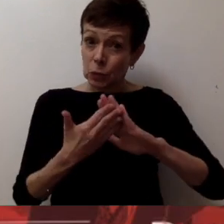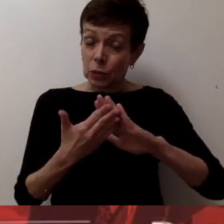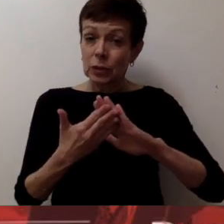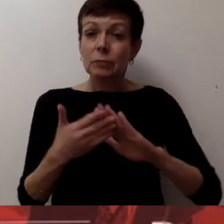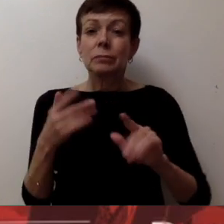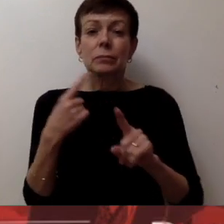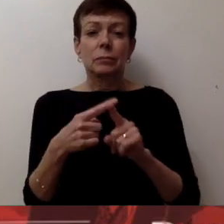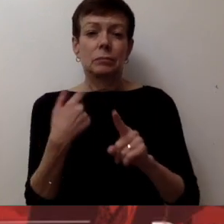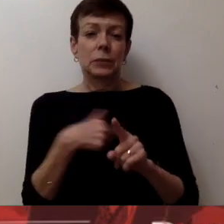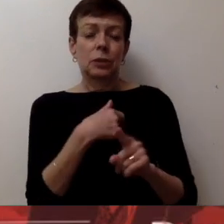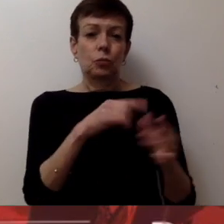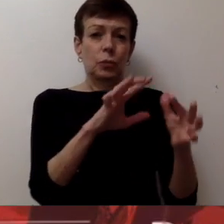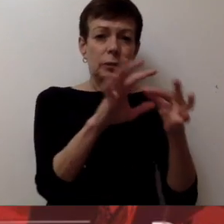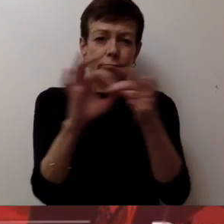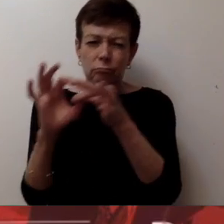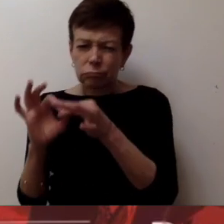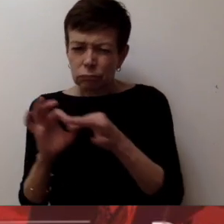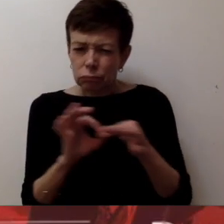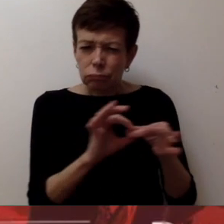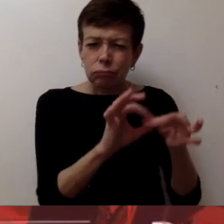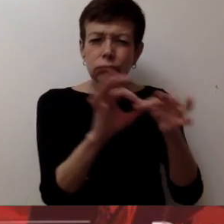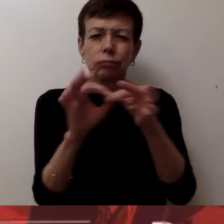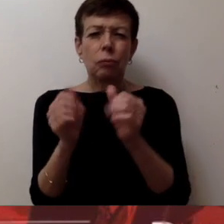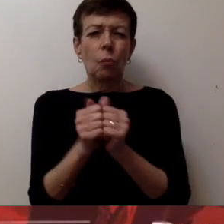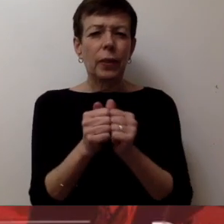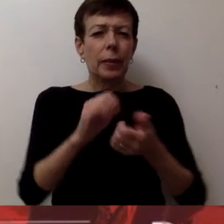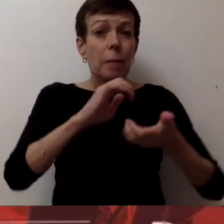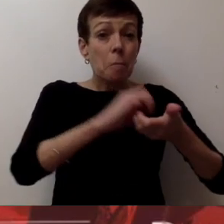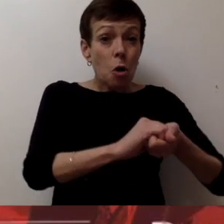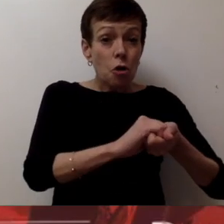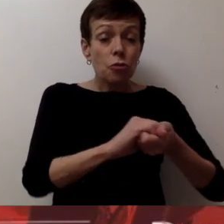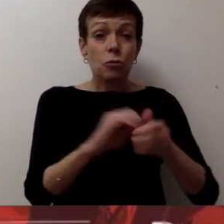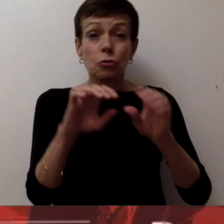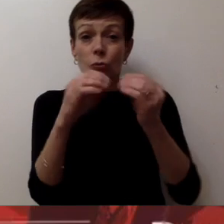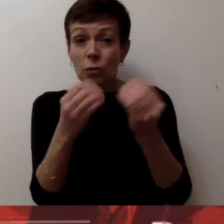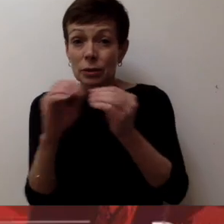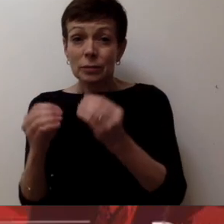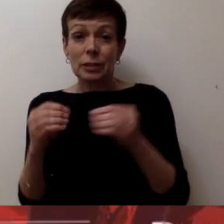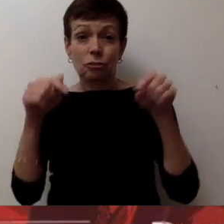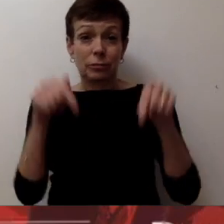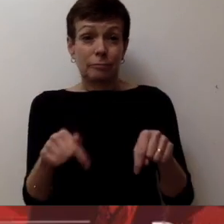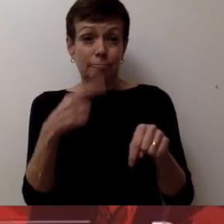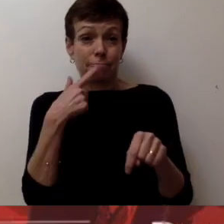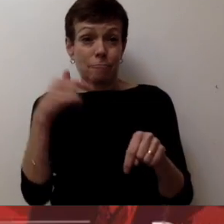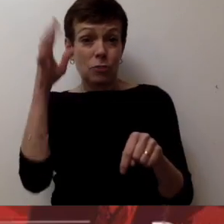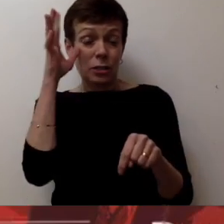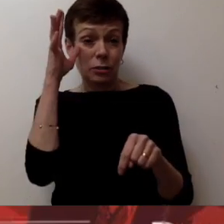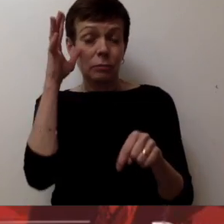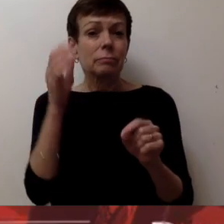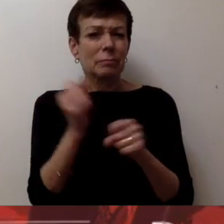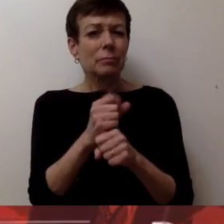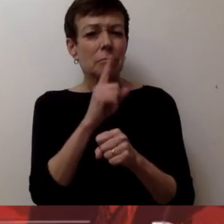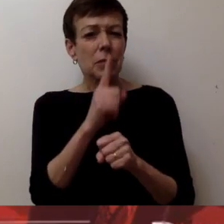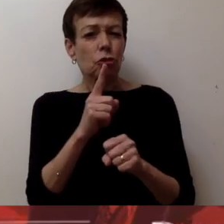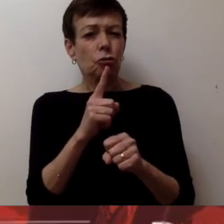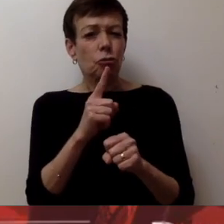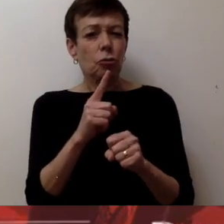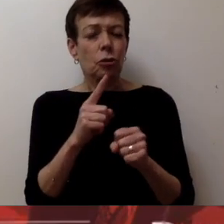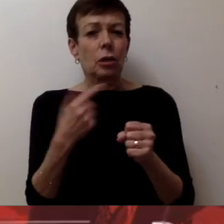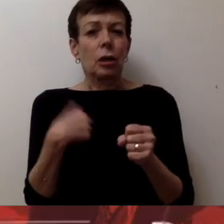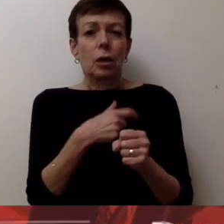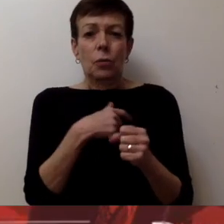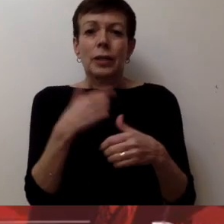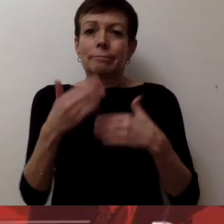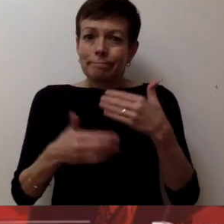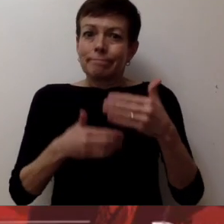with our agency partners and our region to ensure that we all come out of this COVID-19 situation